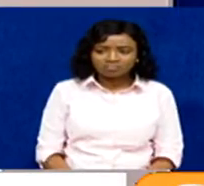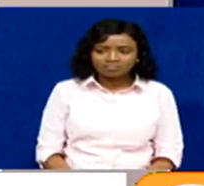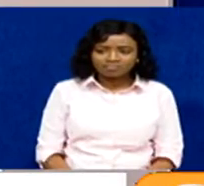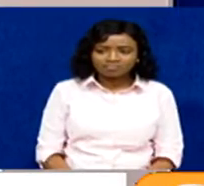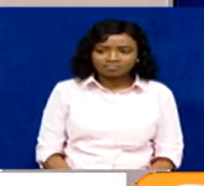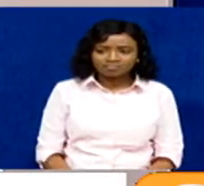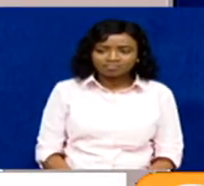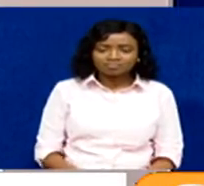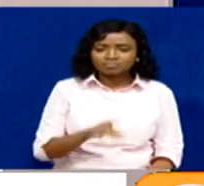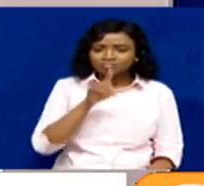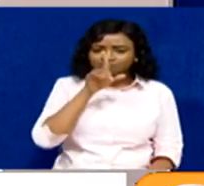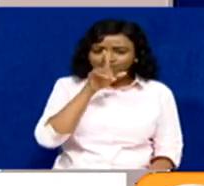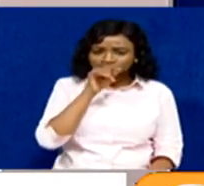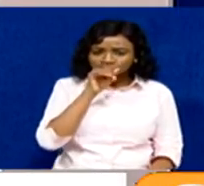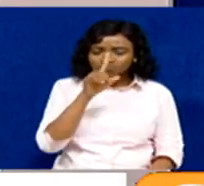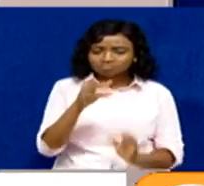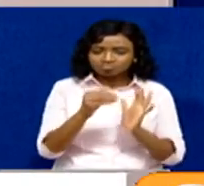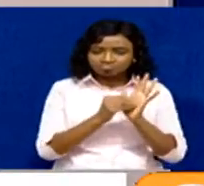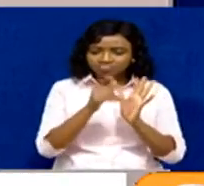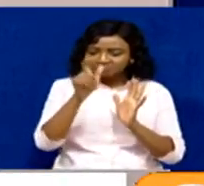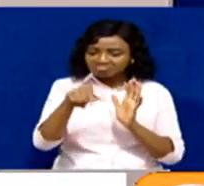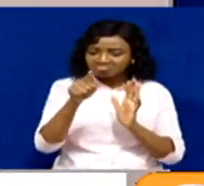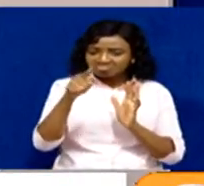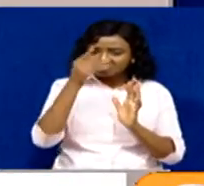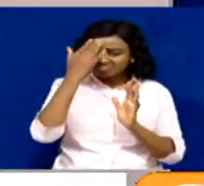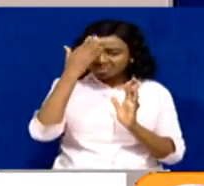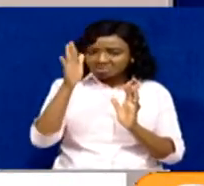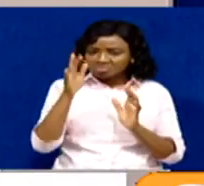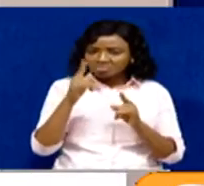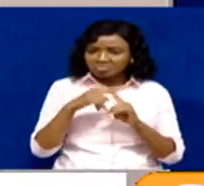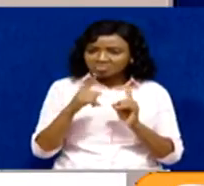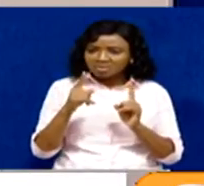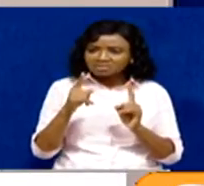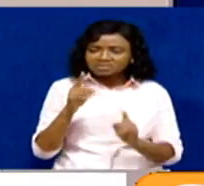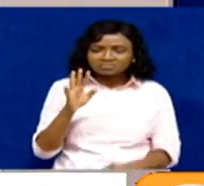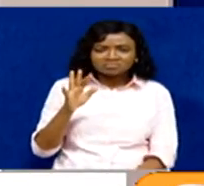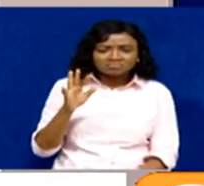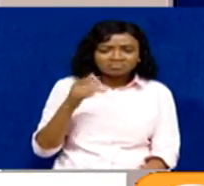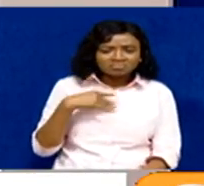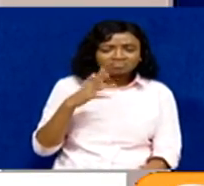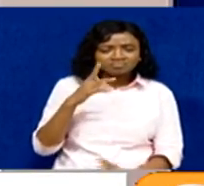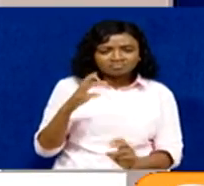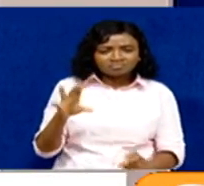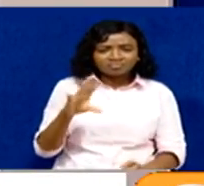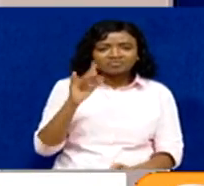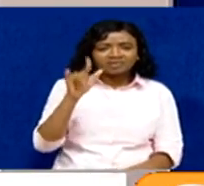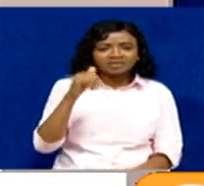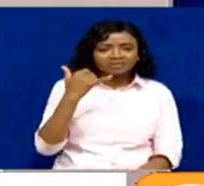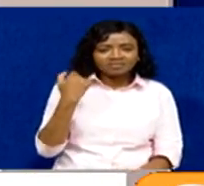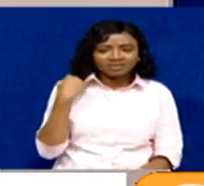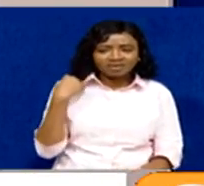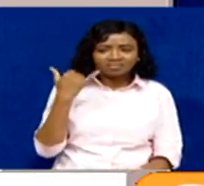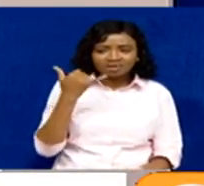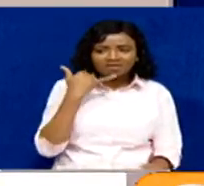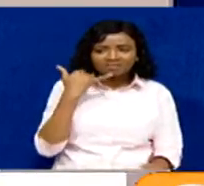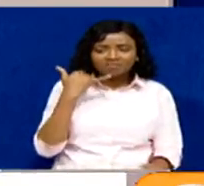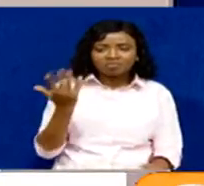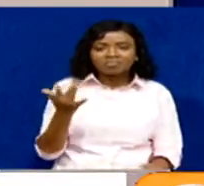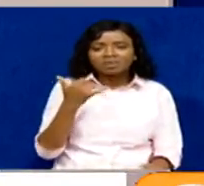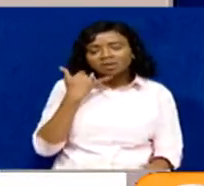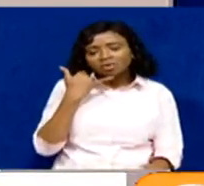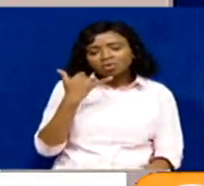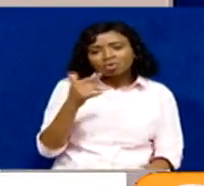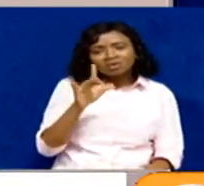I looked for the number, and I was able to call them and ask, where did you get this information from? And they said, people are saying